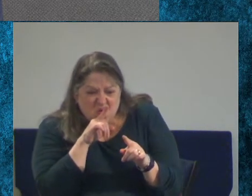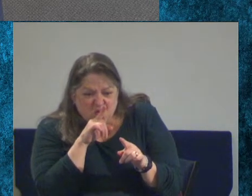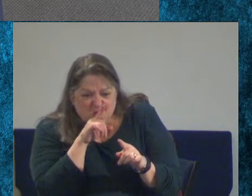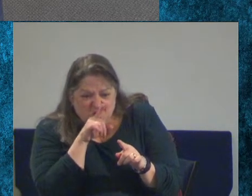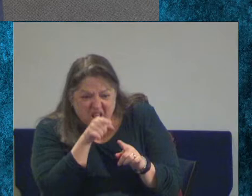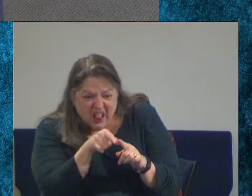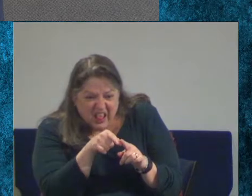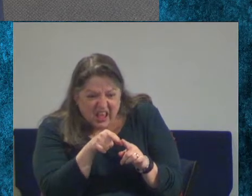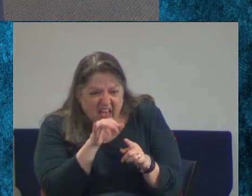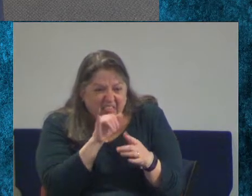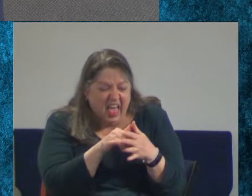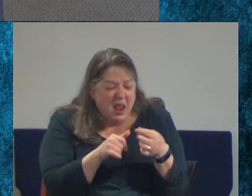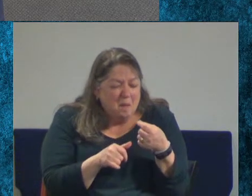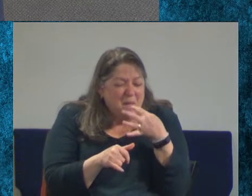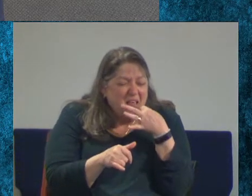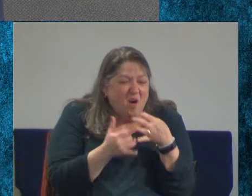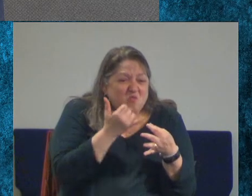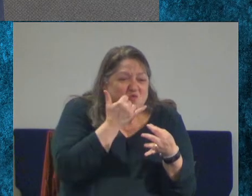in faith."